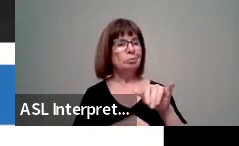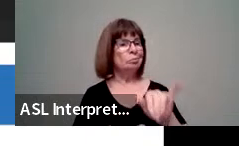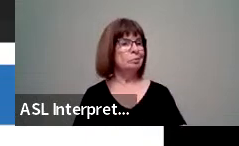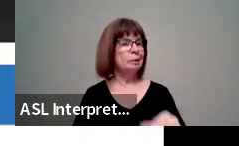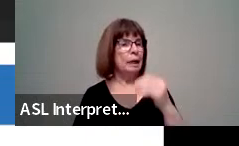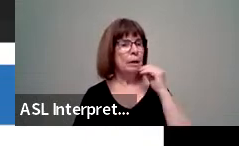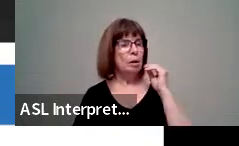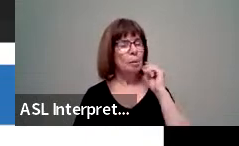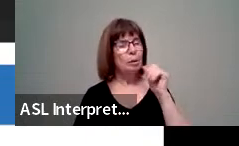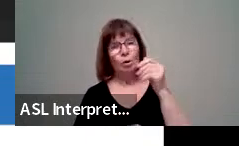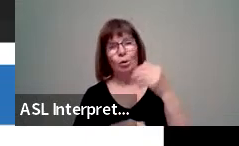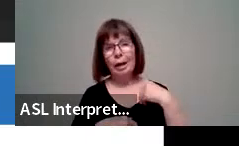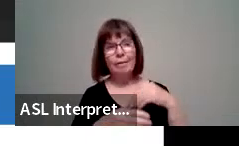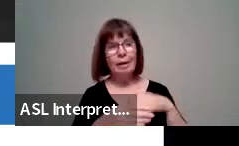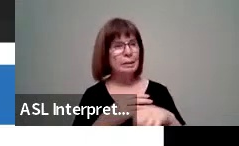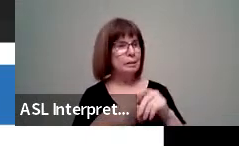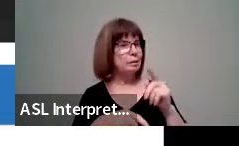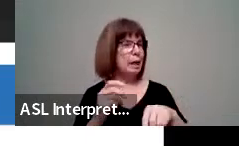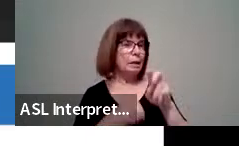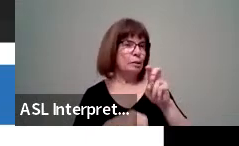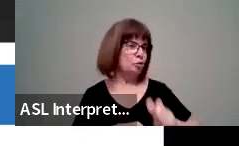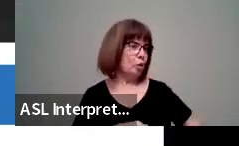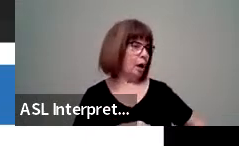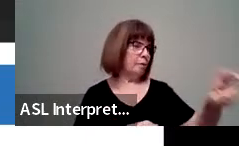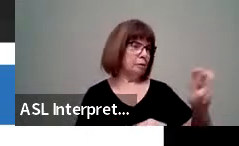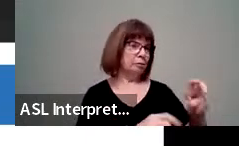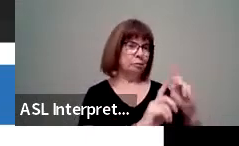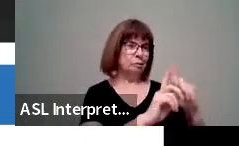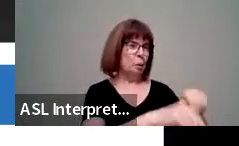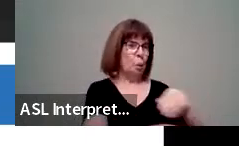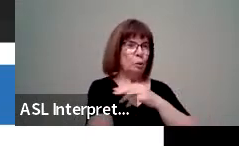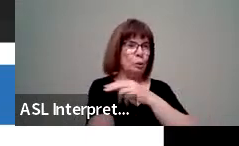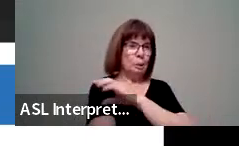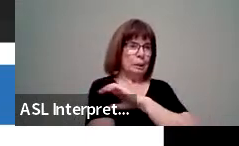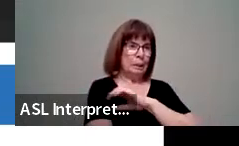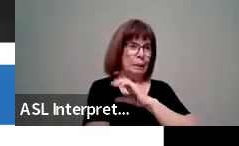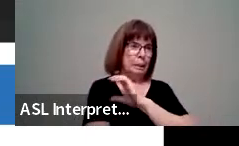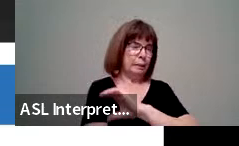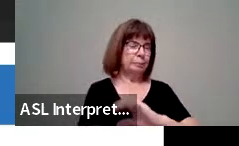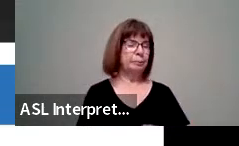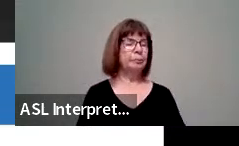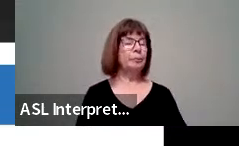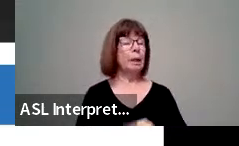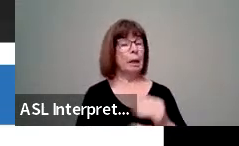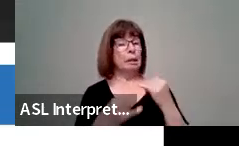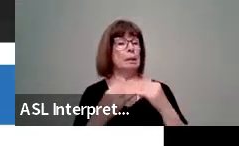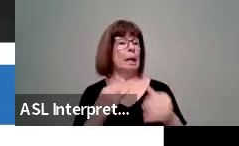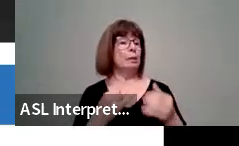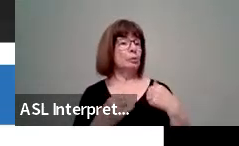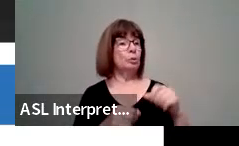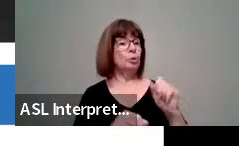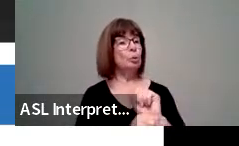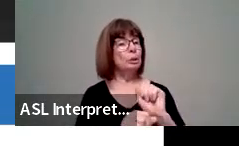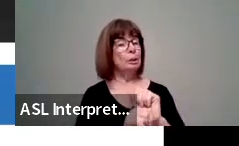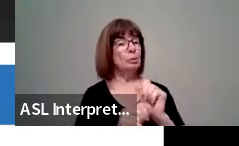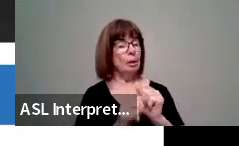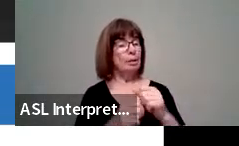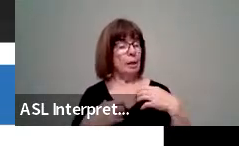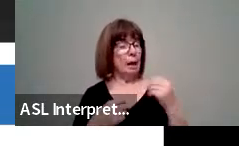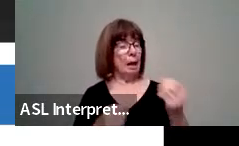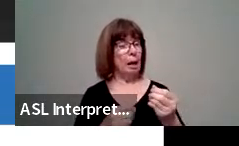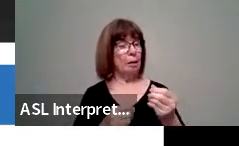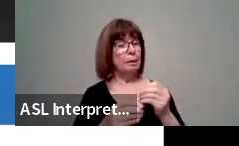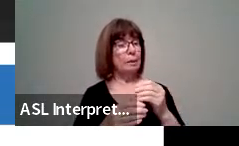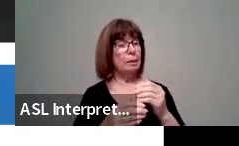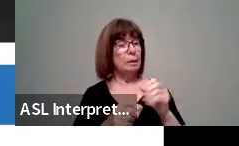have access or aren't able to travel to a clinic. And finally, we are working with the health system to increase access